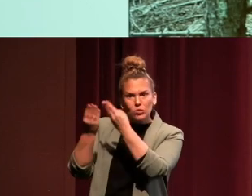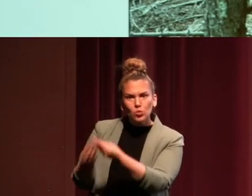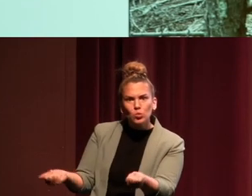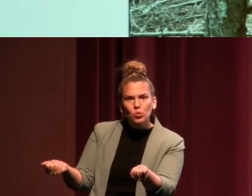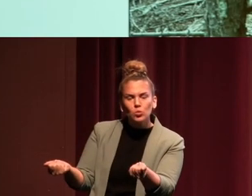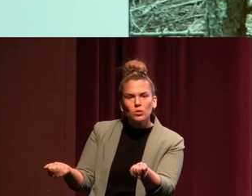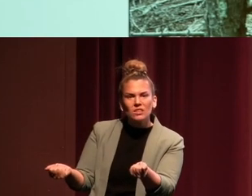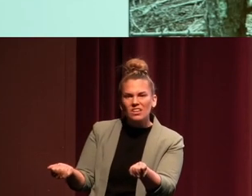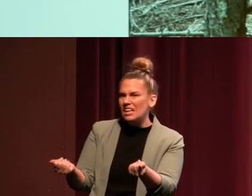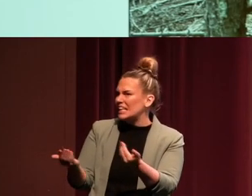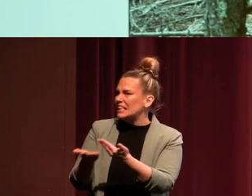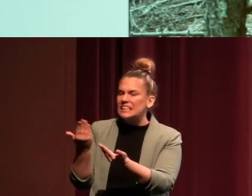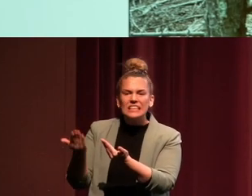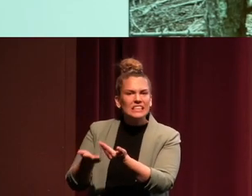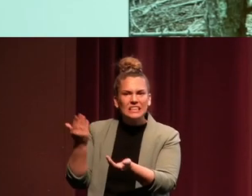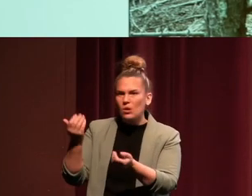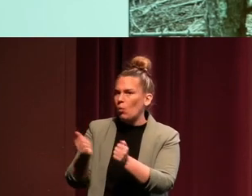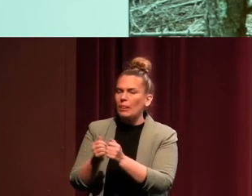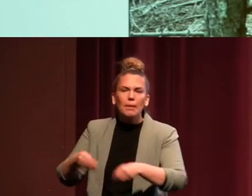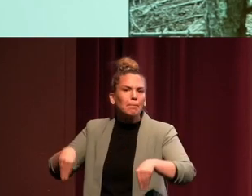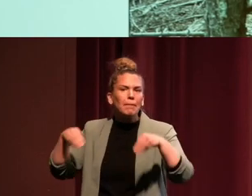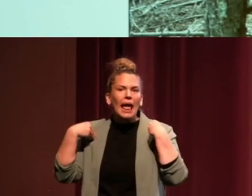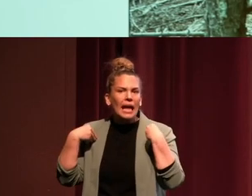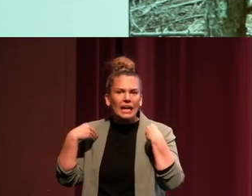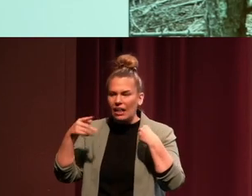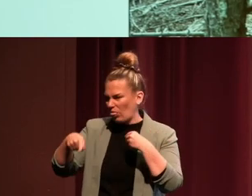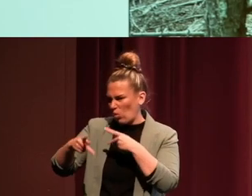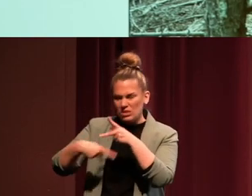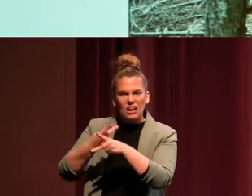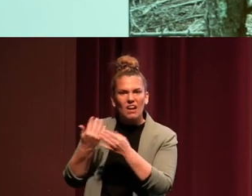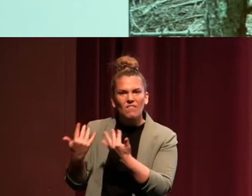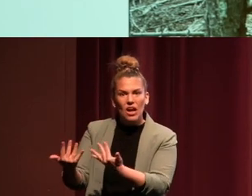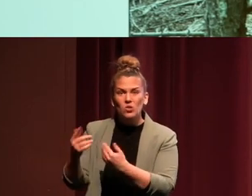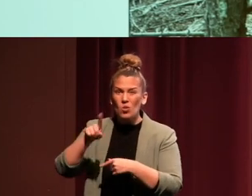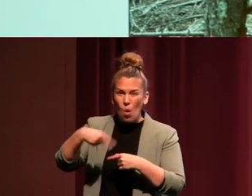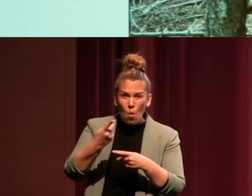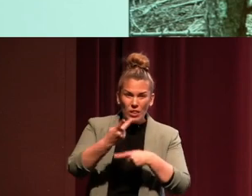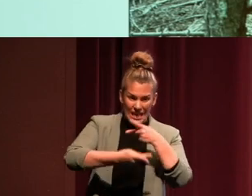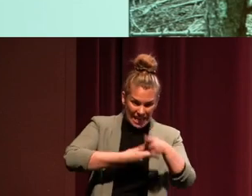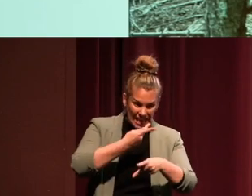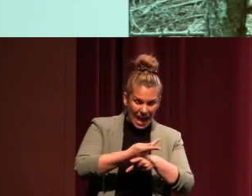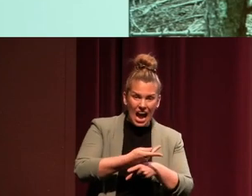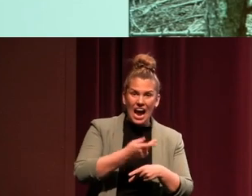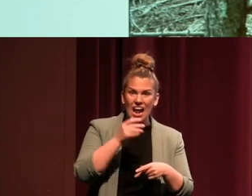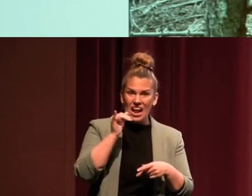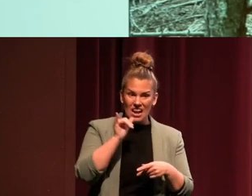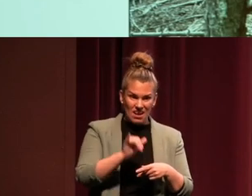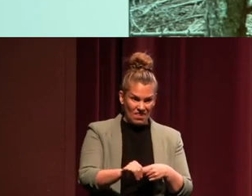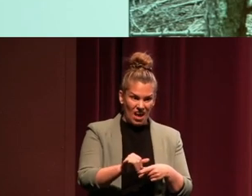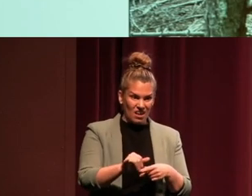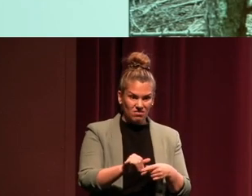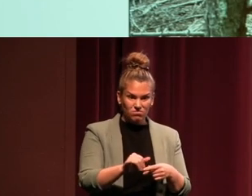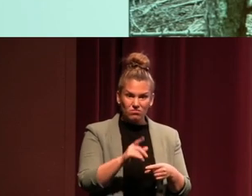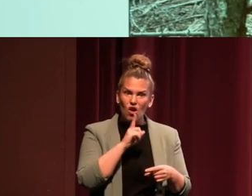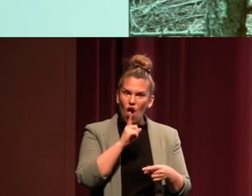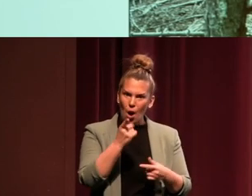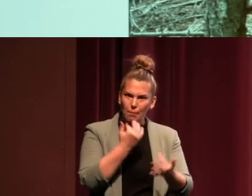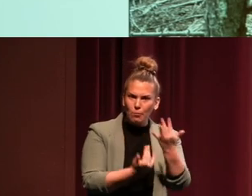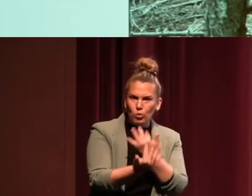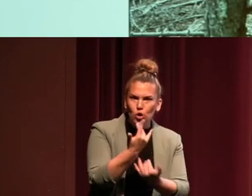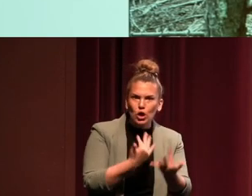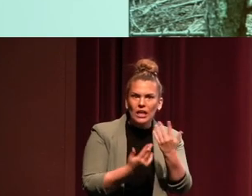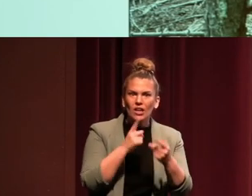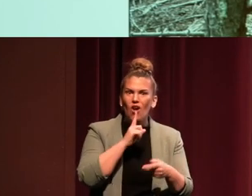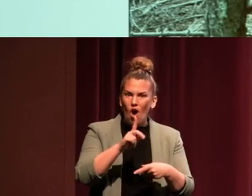put out with a blanket, so that the only fires that burn anymore are burning through a foot and a half of duff and litter and woody